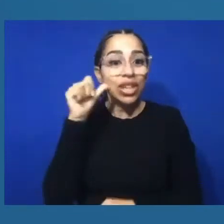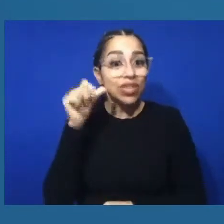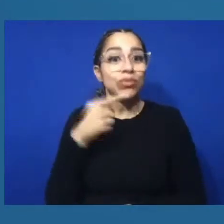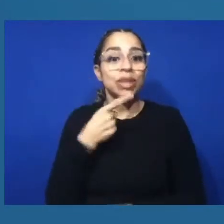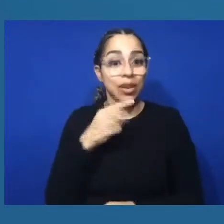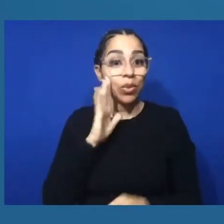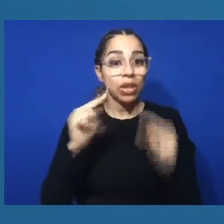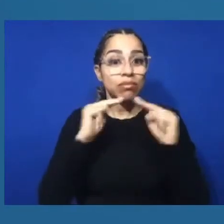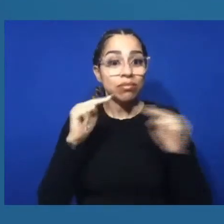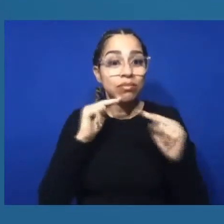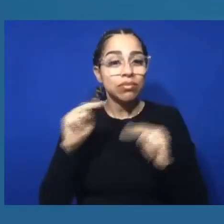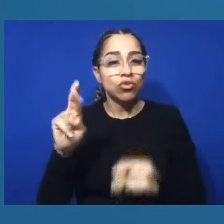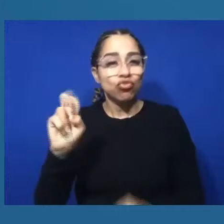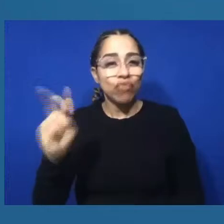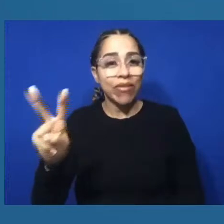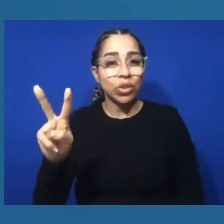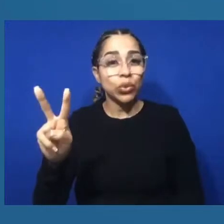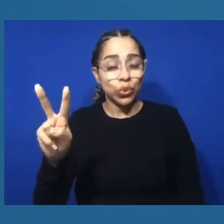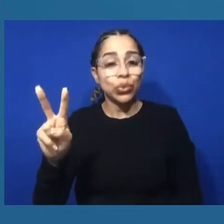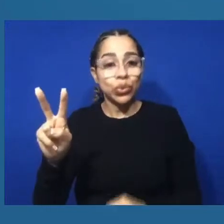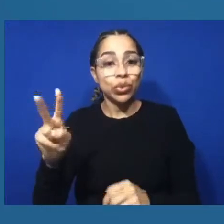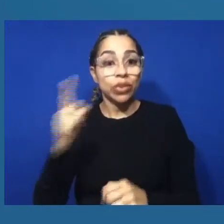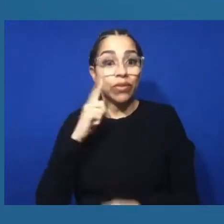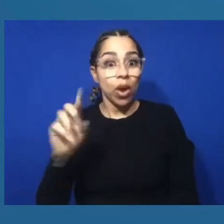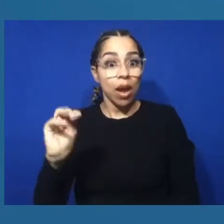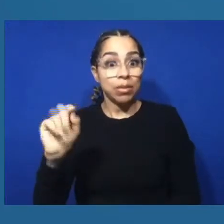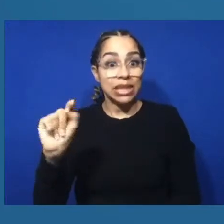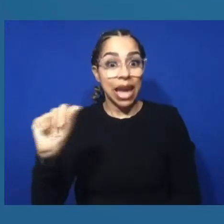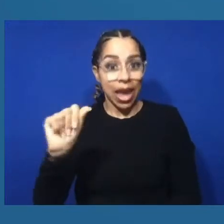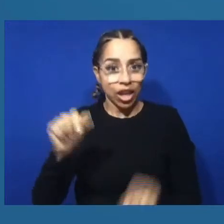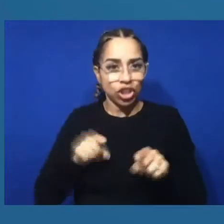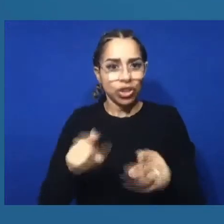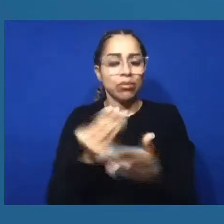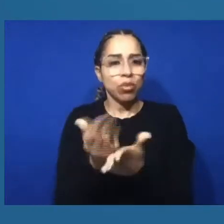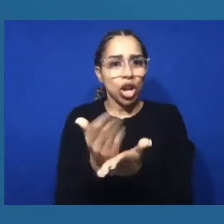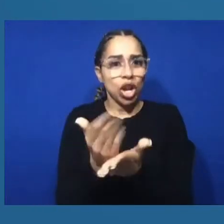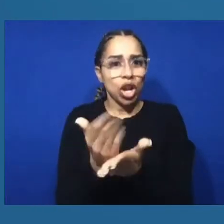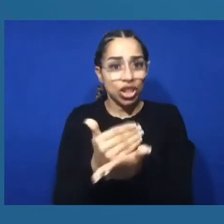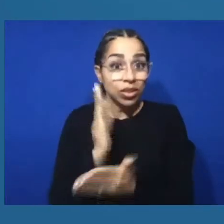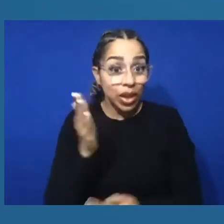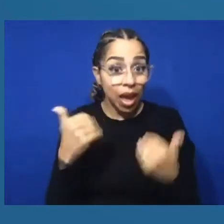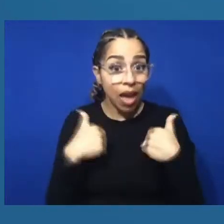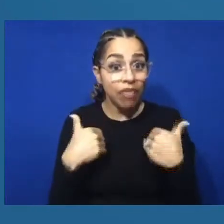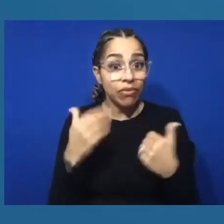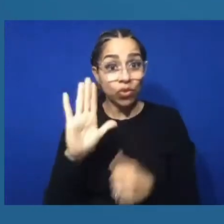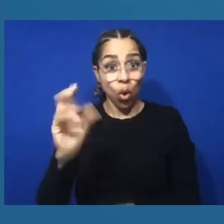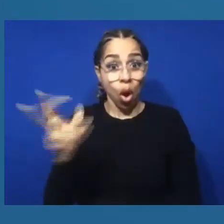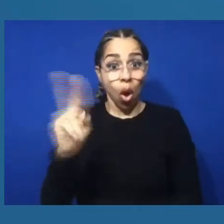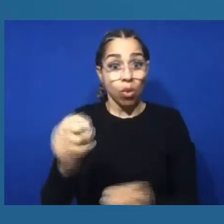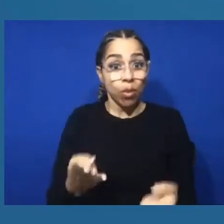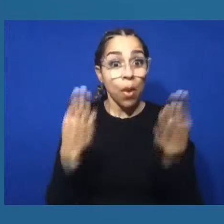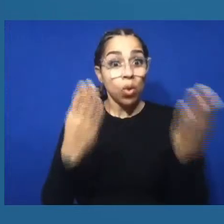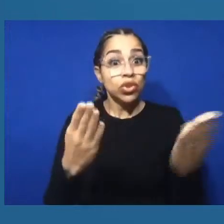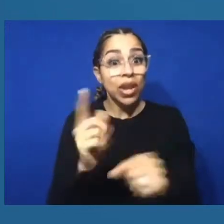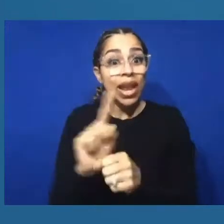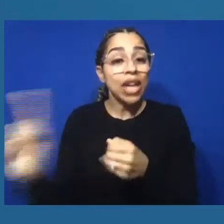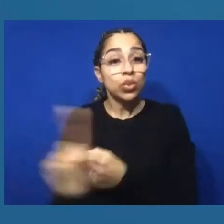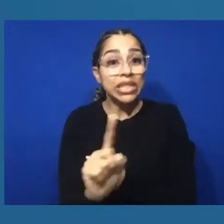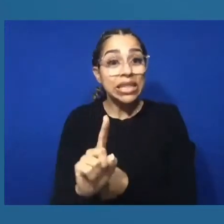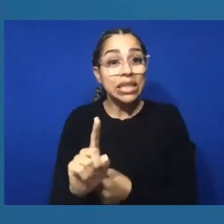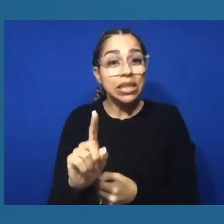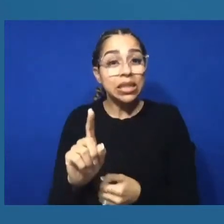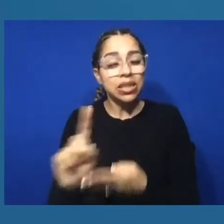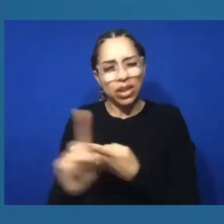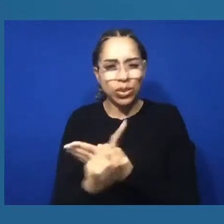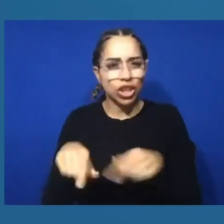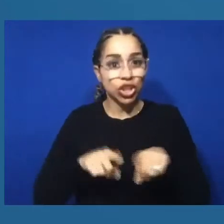Mm-hmm. We knew that. Will you have your own proposal next week in the executive budget, or do you want to start those negotiations without a proposal on the table and